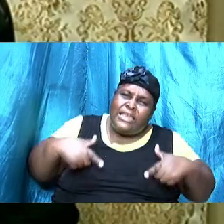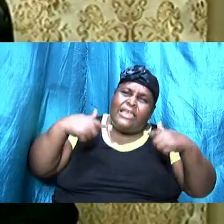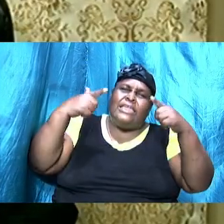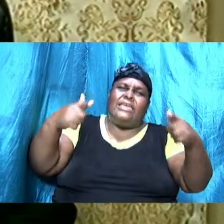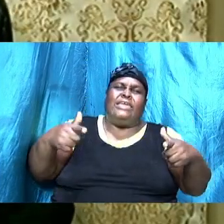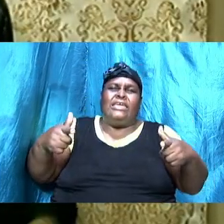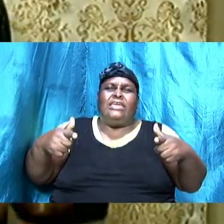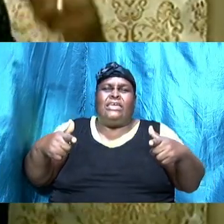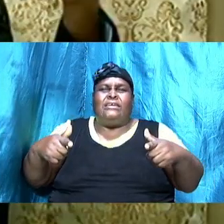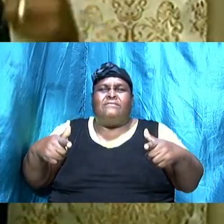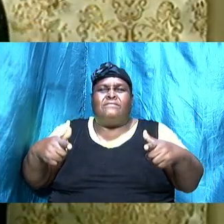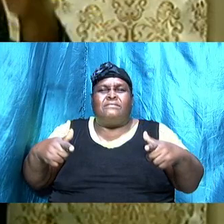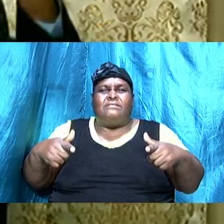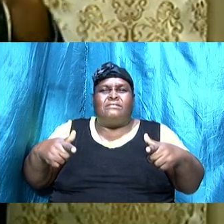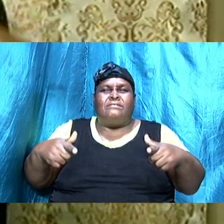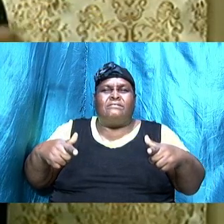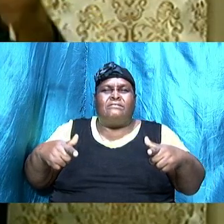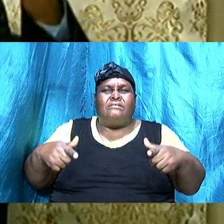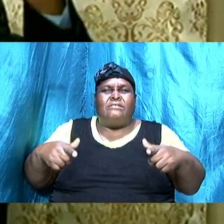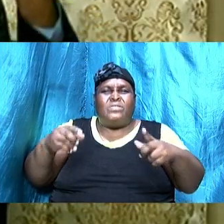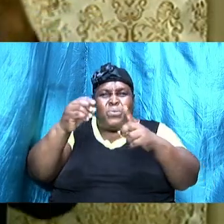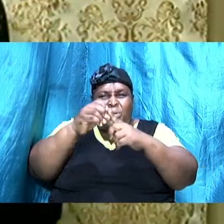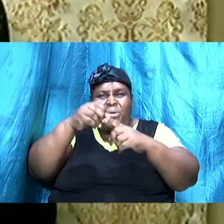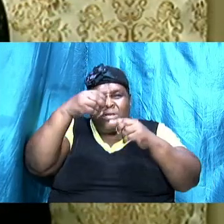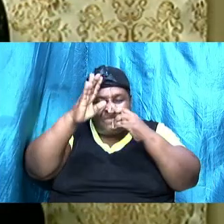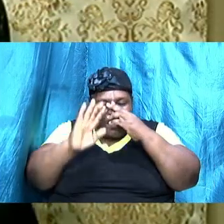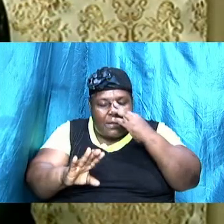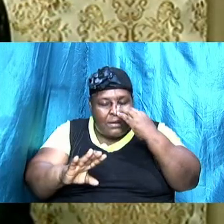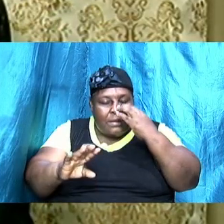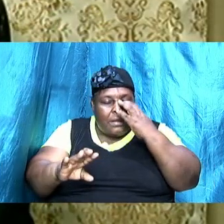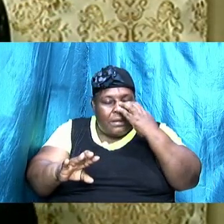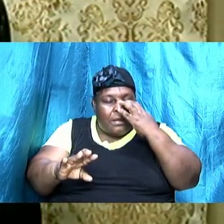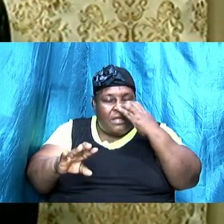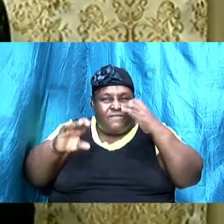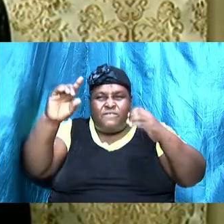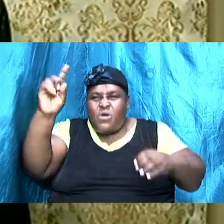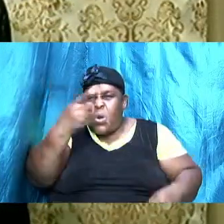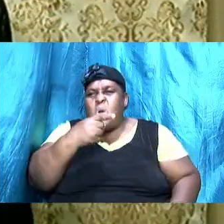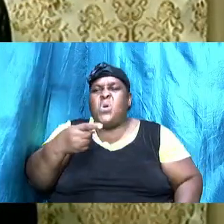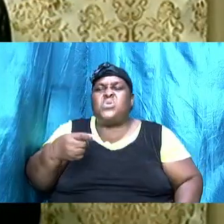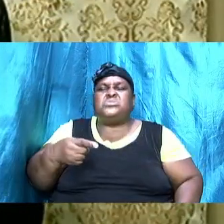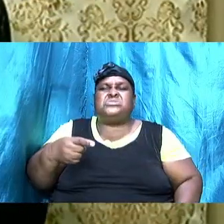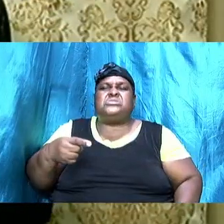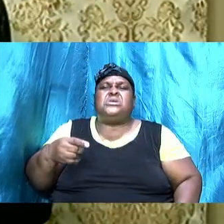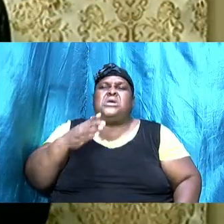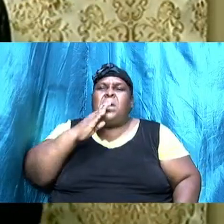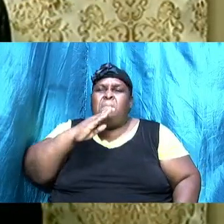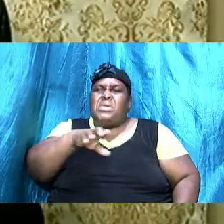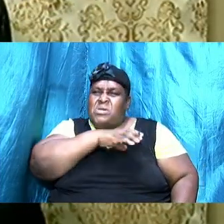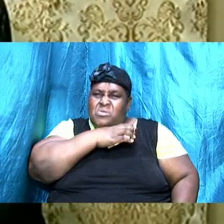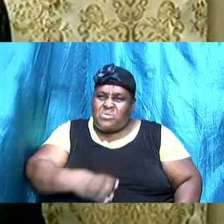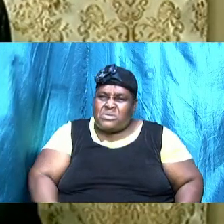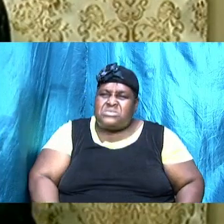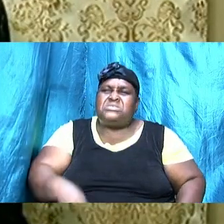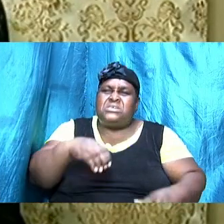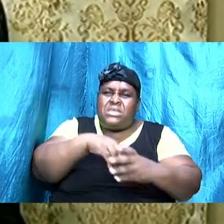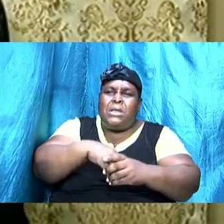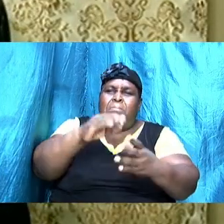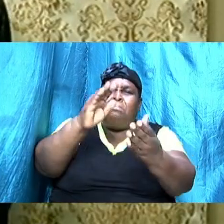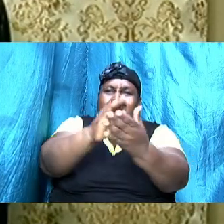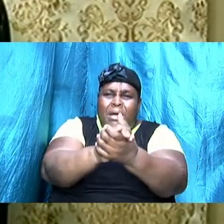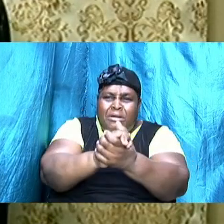to be Christians in our marriage. We have got to be a Christian